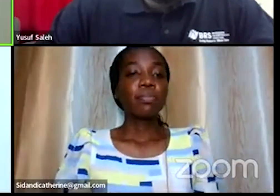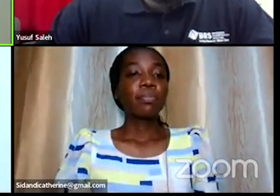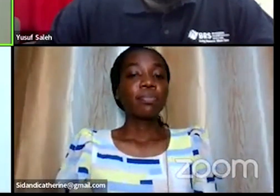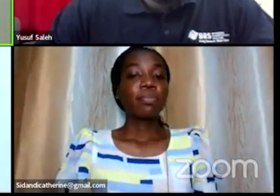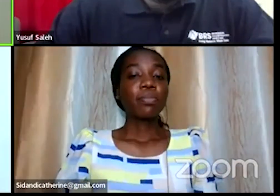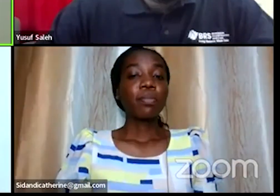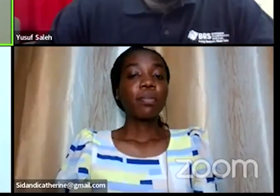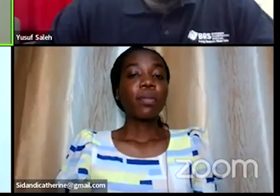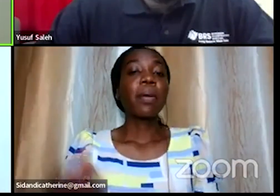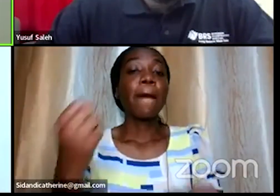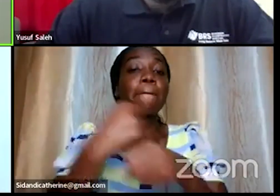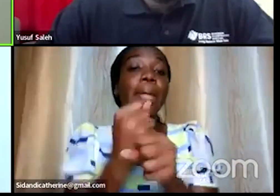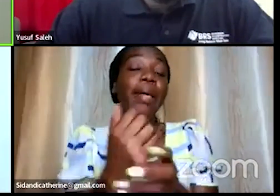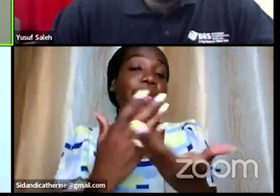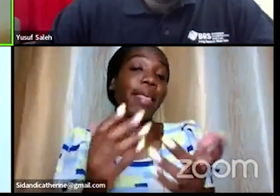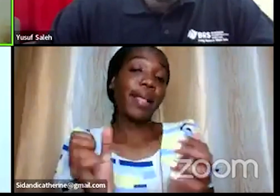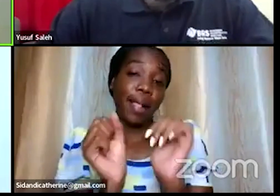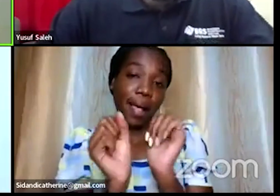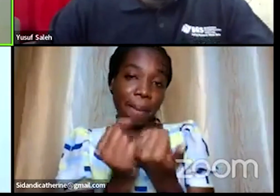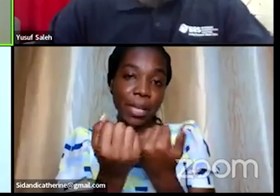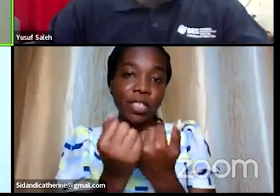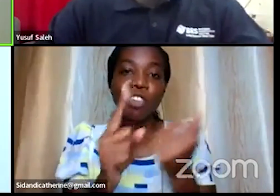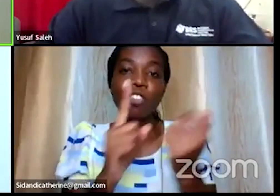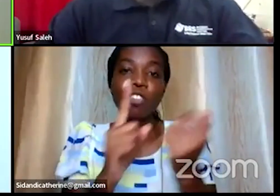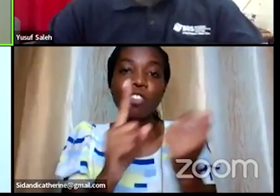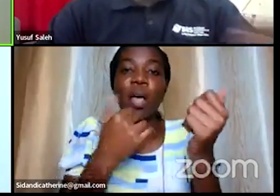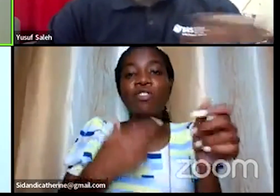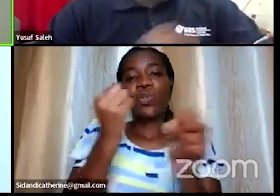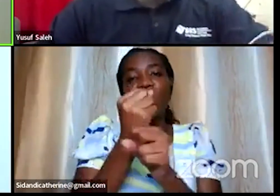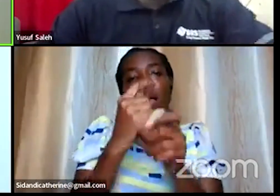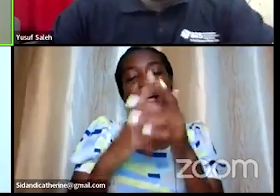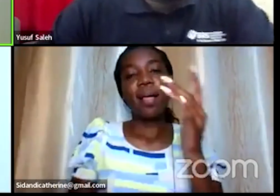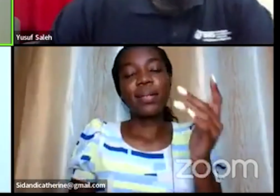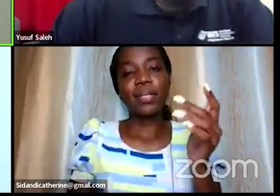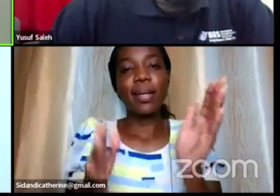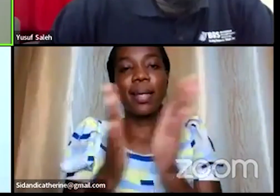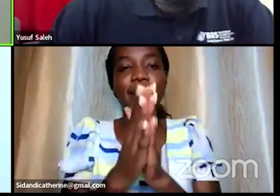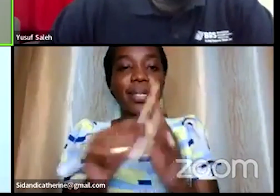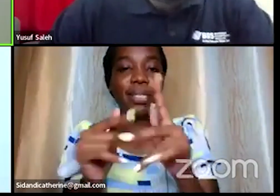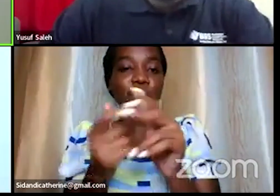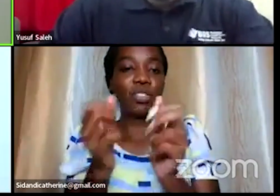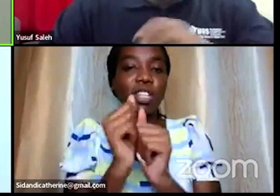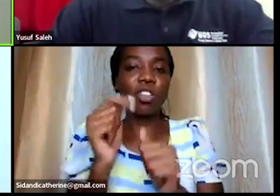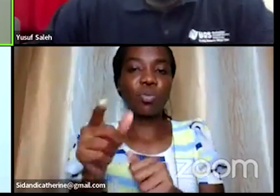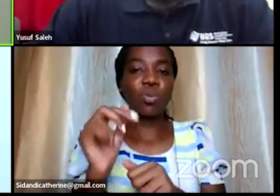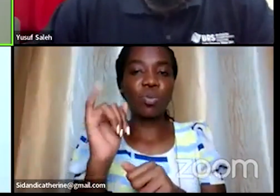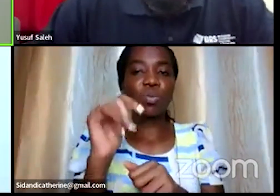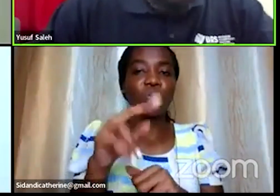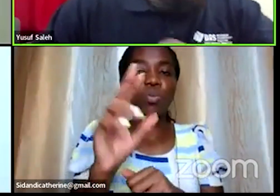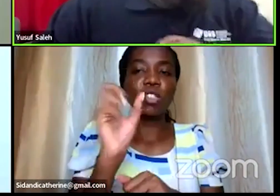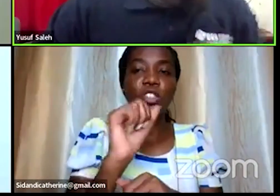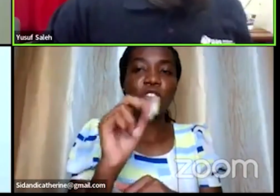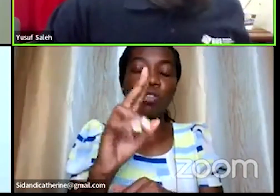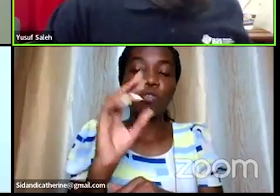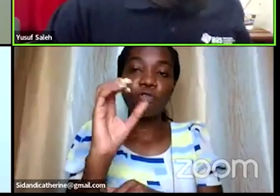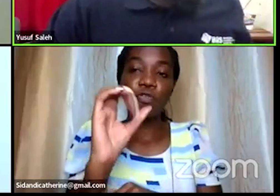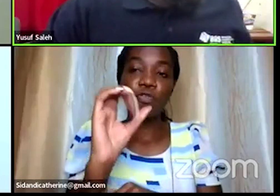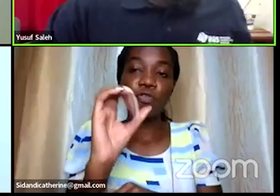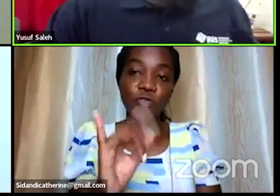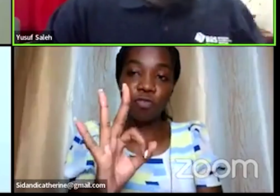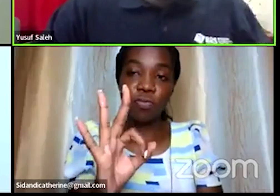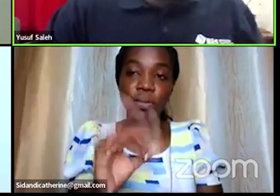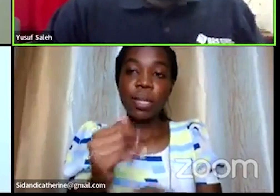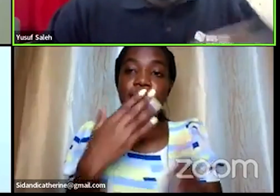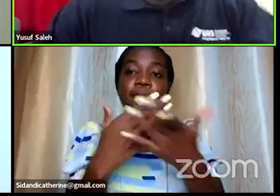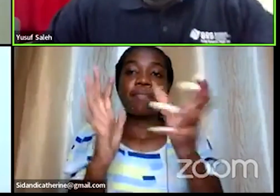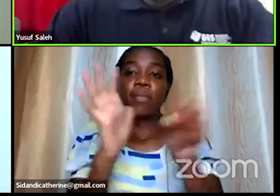get things done. So what do we do? And we can start with you, Yusuf. Thank you so much, Grace.